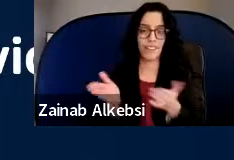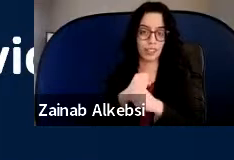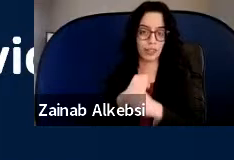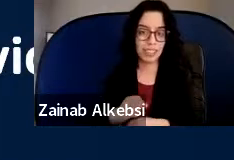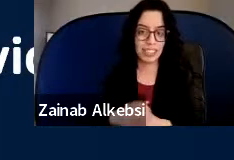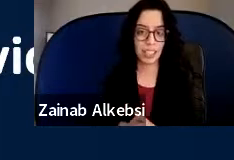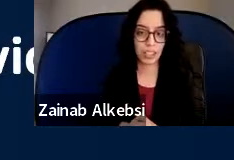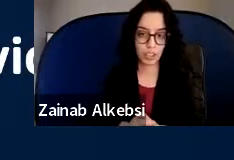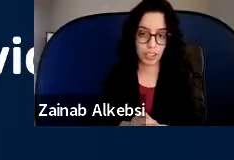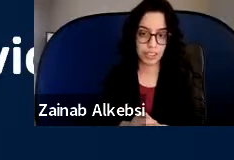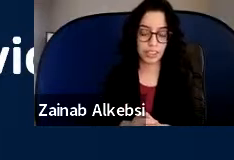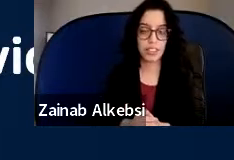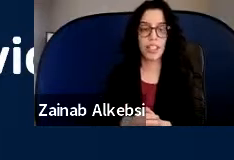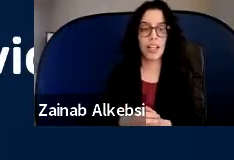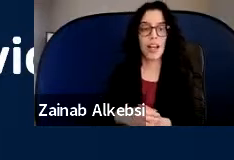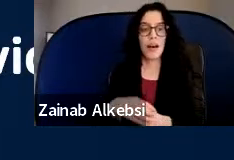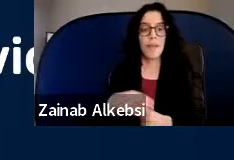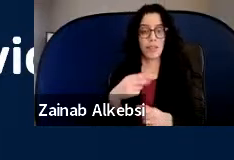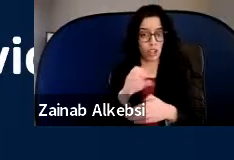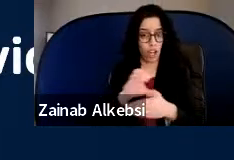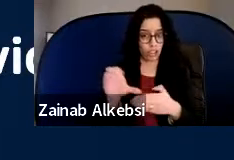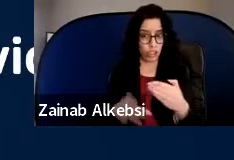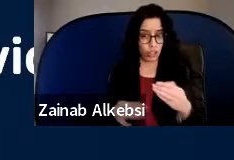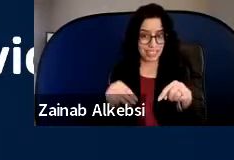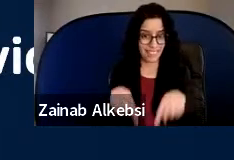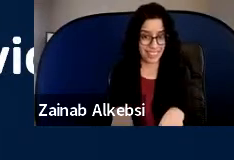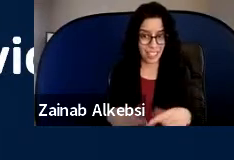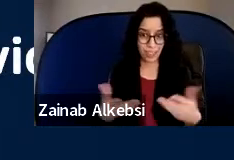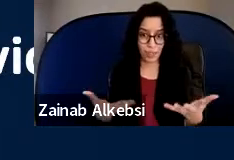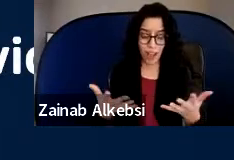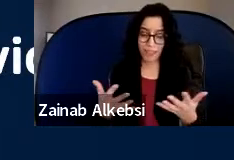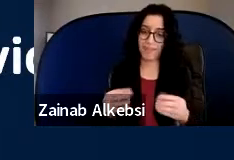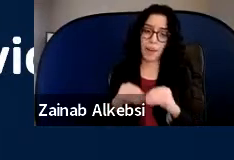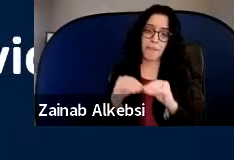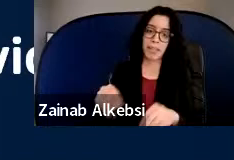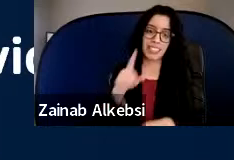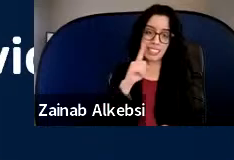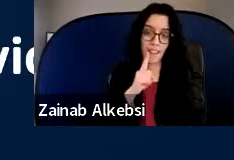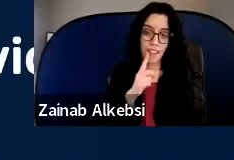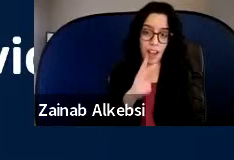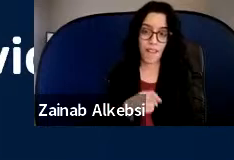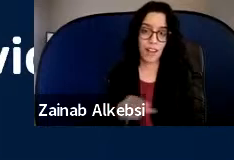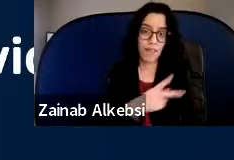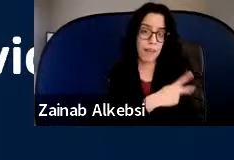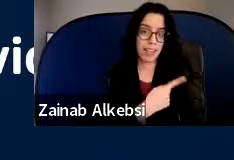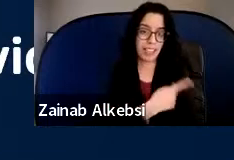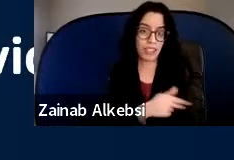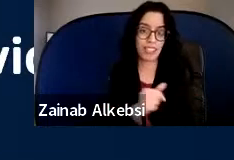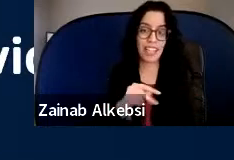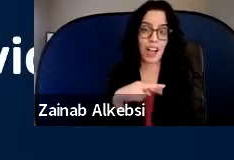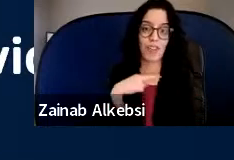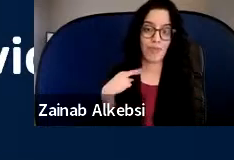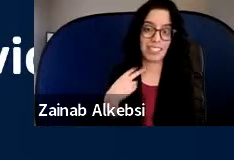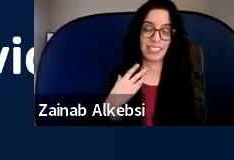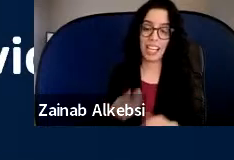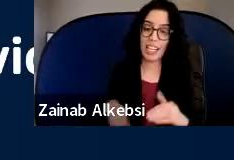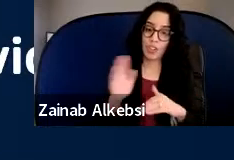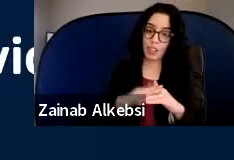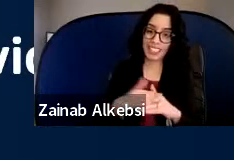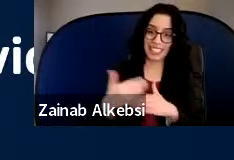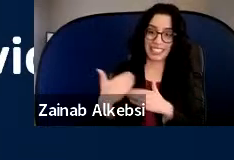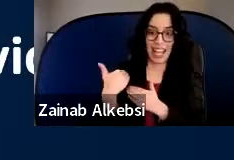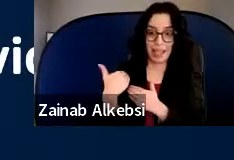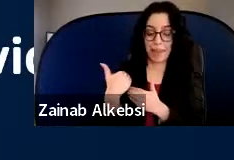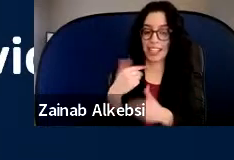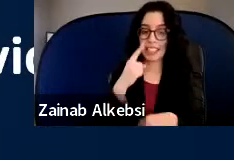and language services protections. All of those laws exist. But the consequence of the lack of equity is that